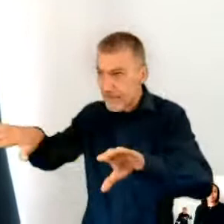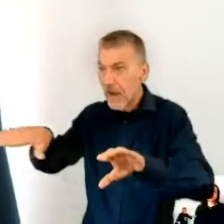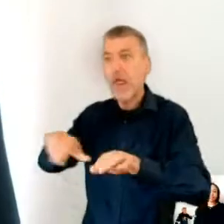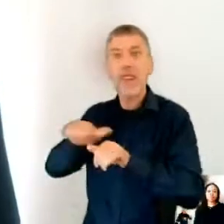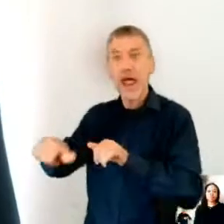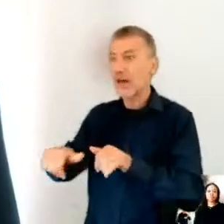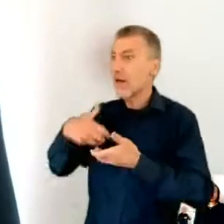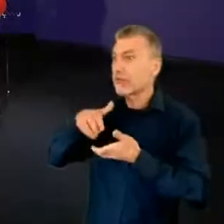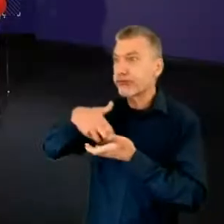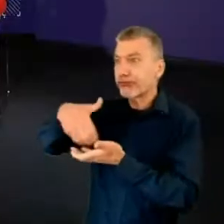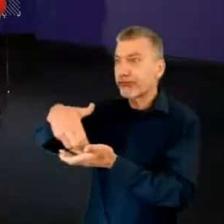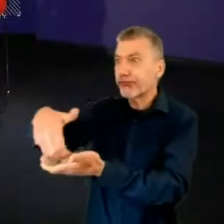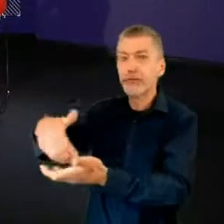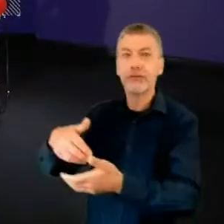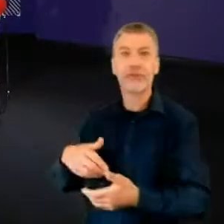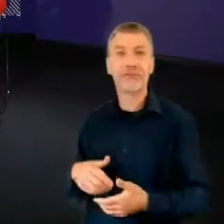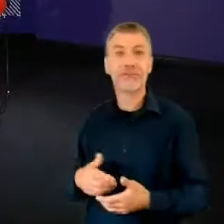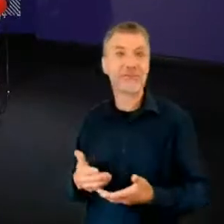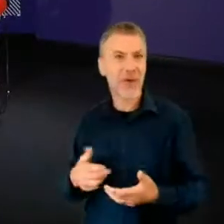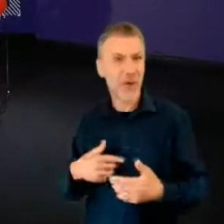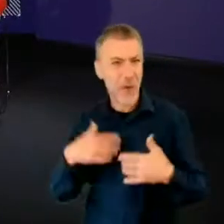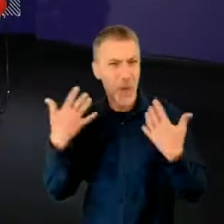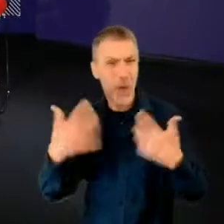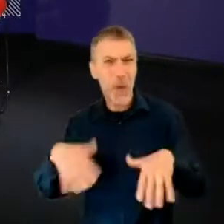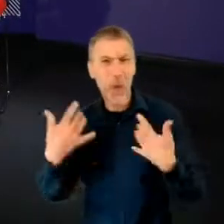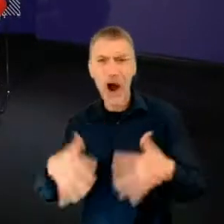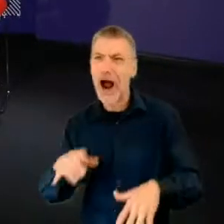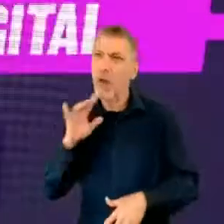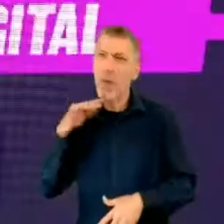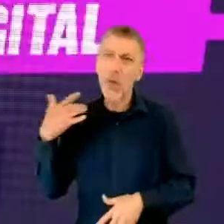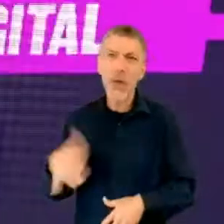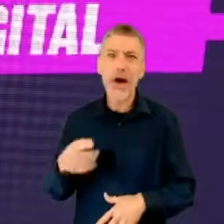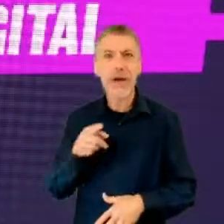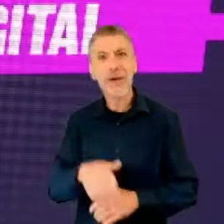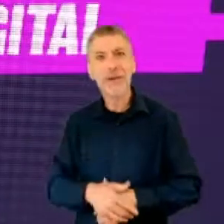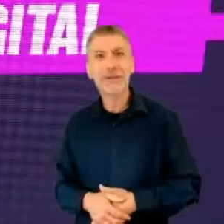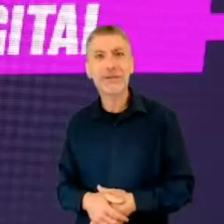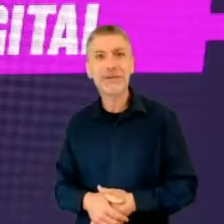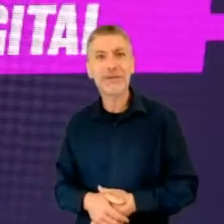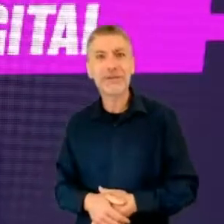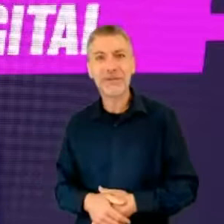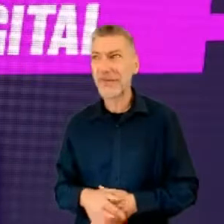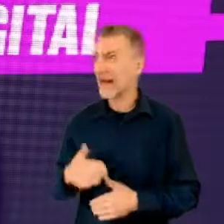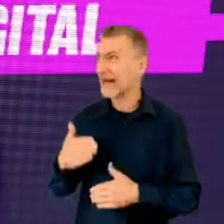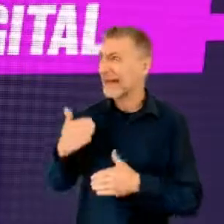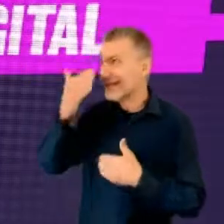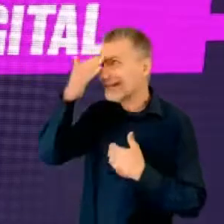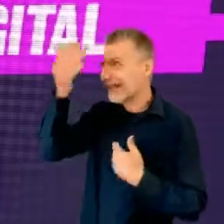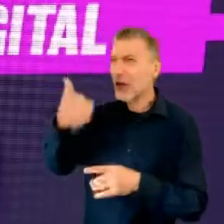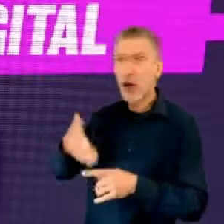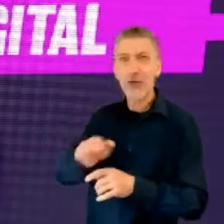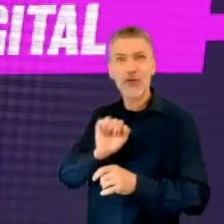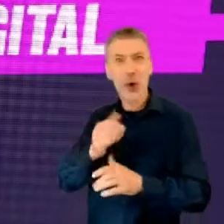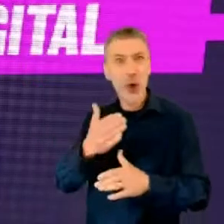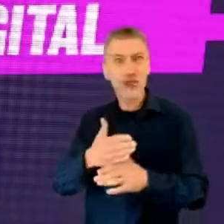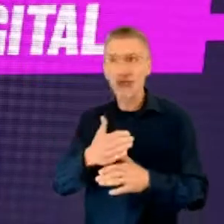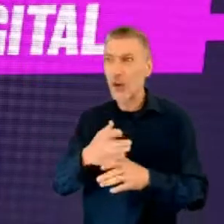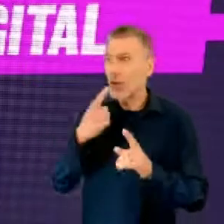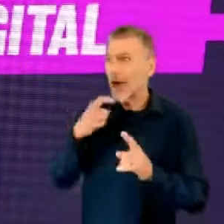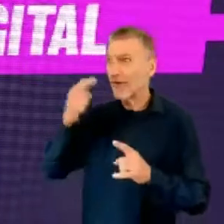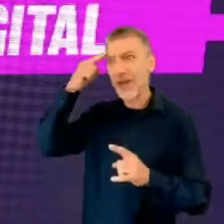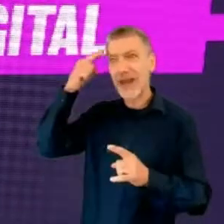That's really wicked, I gotta say that. I never knew that would be part of your job, sort of moving animals